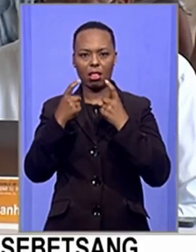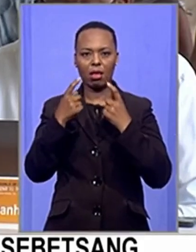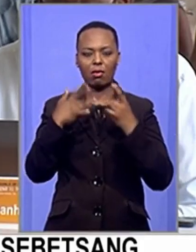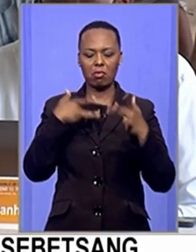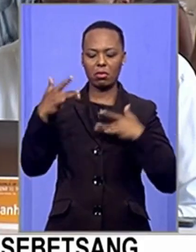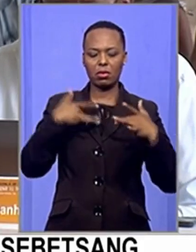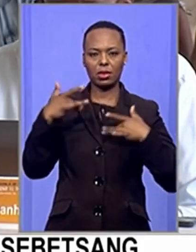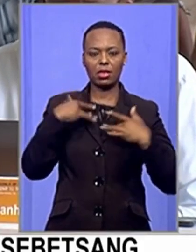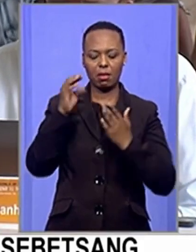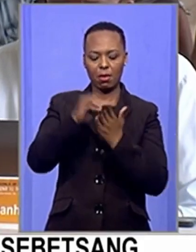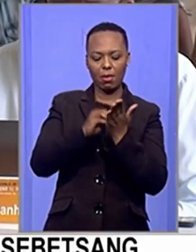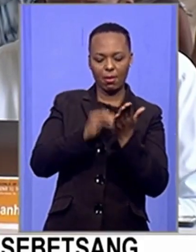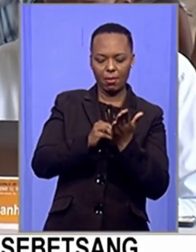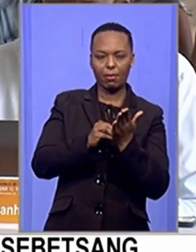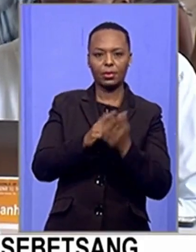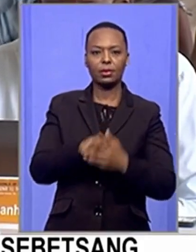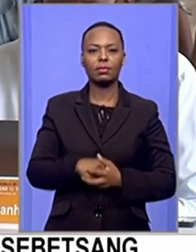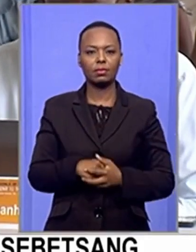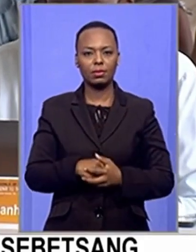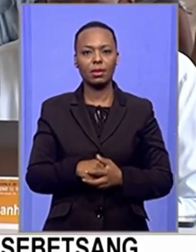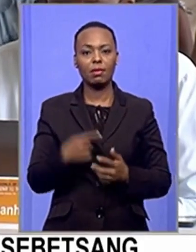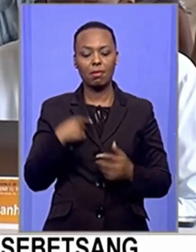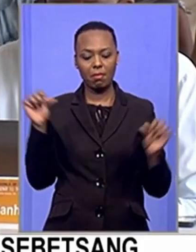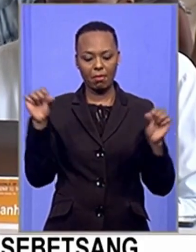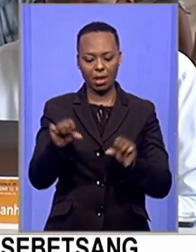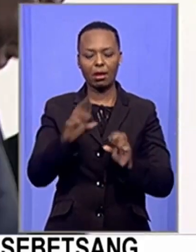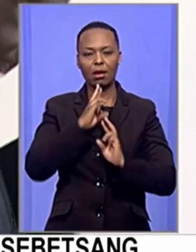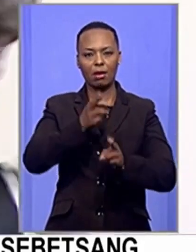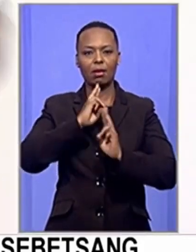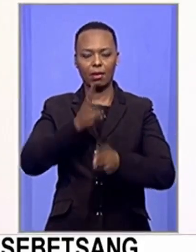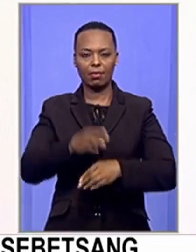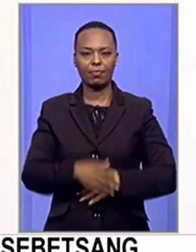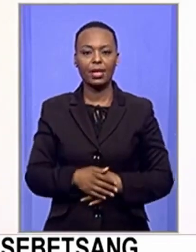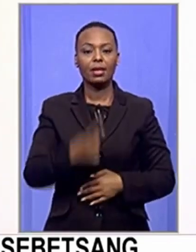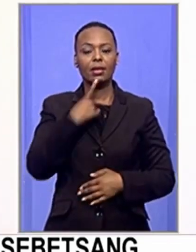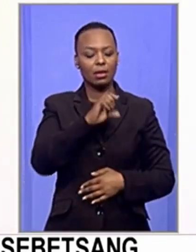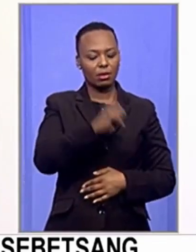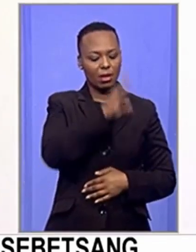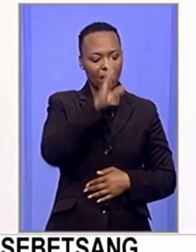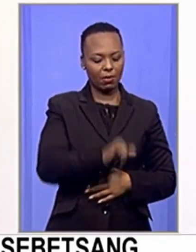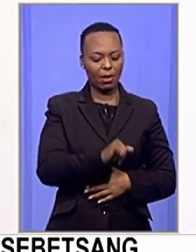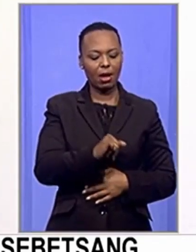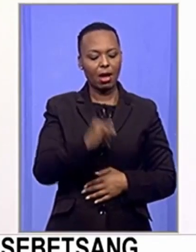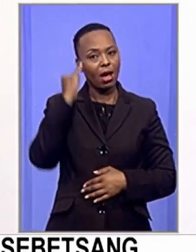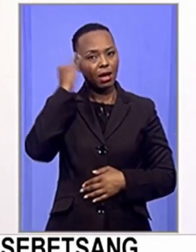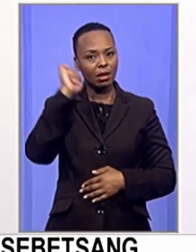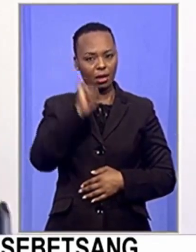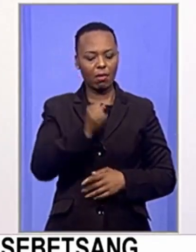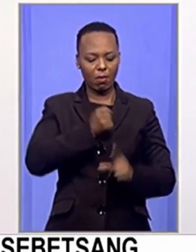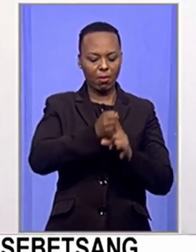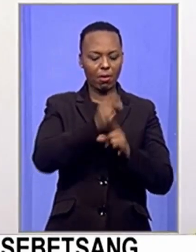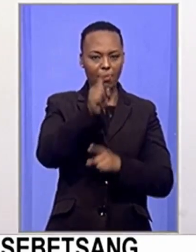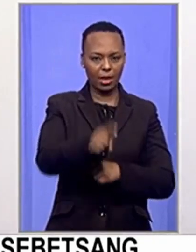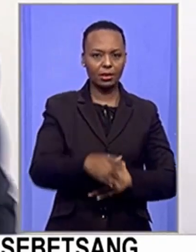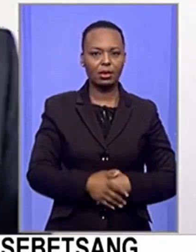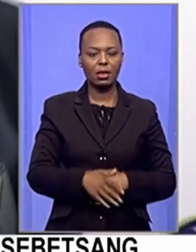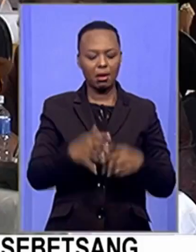Mopresidente a dumela hore naha tsa Afrika di lokela ho etsa dihlahiswa tseo e leng tsa bona, o boetse a kgothaletsa ma-Afrika